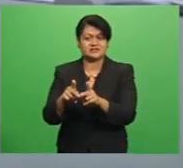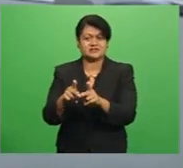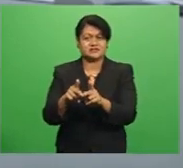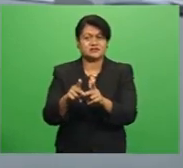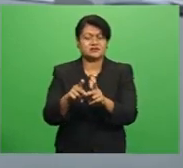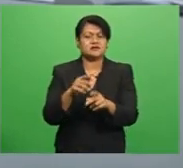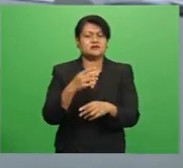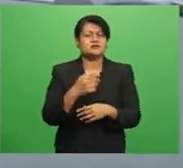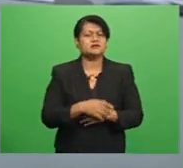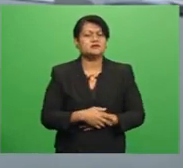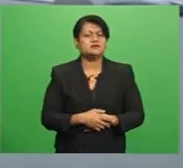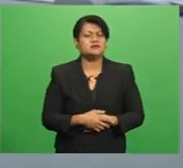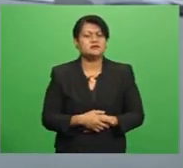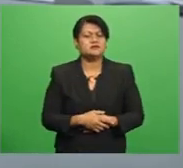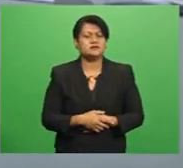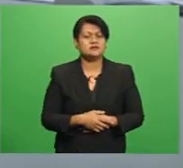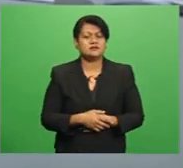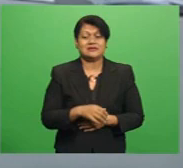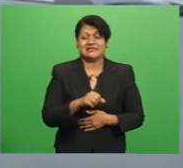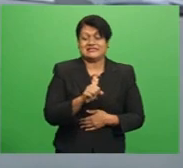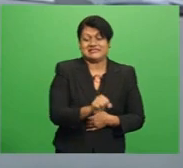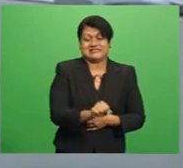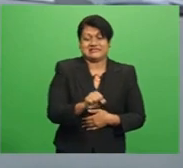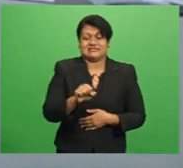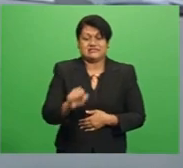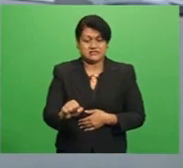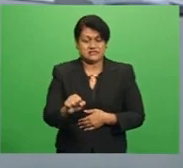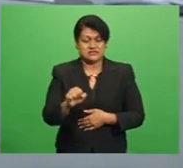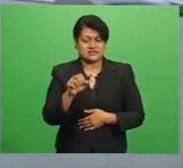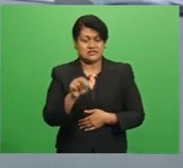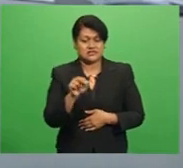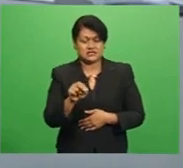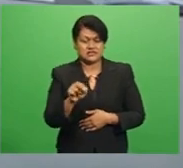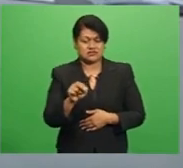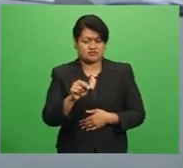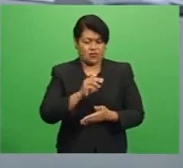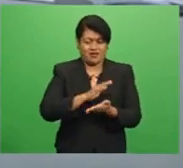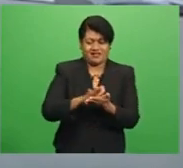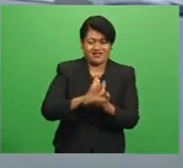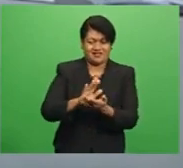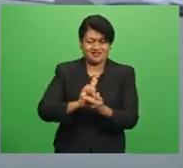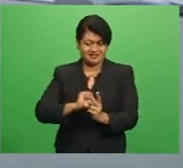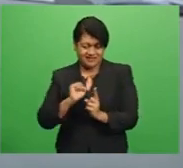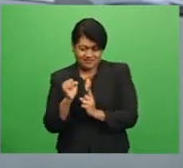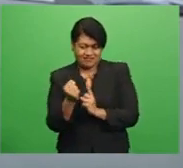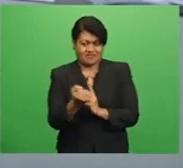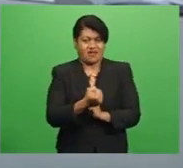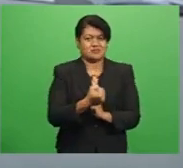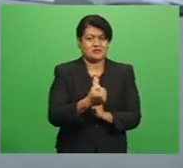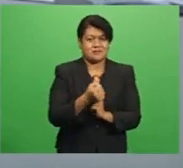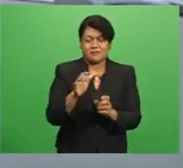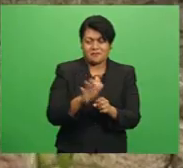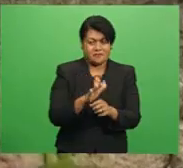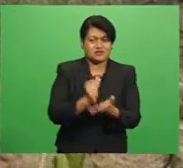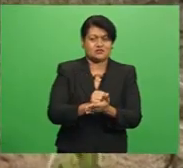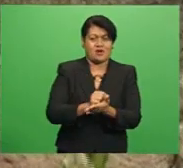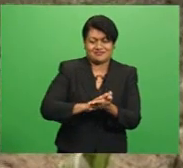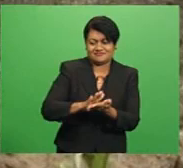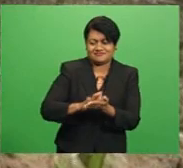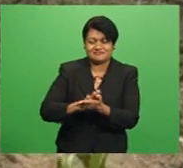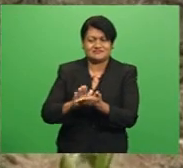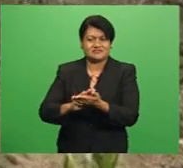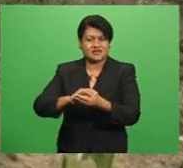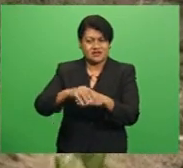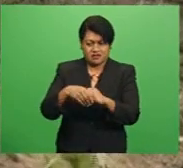advisory seriously and clean their surroundings, make sure hygiene is there, and